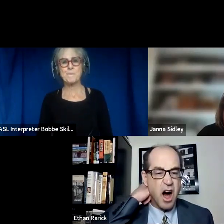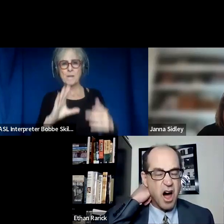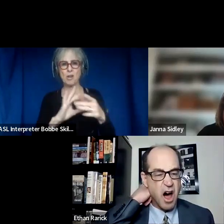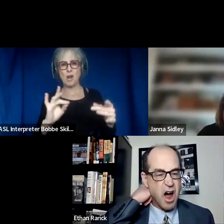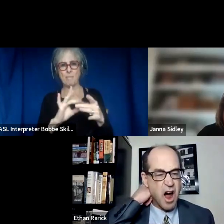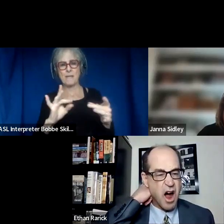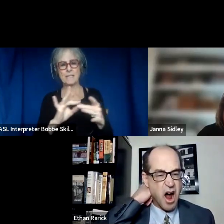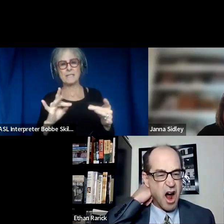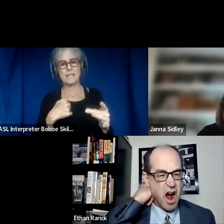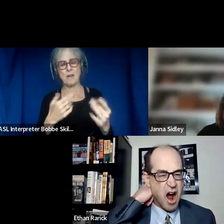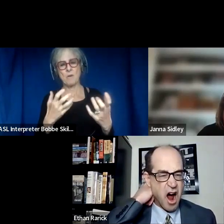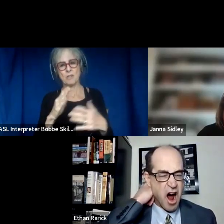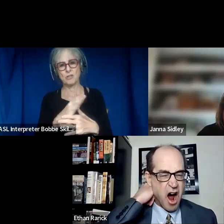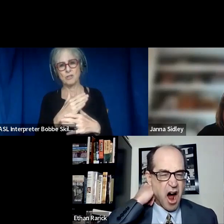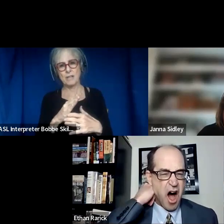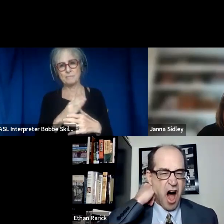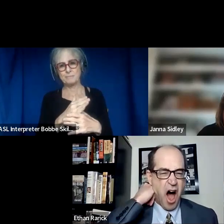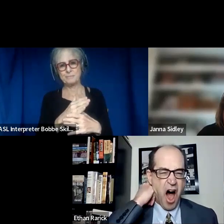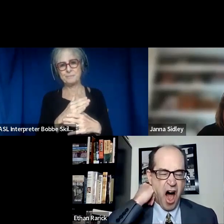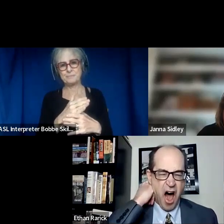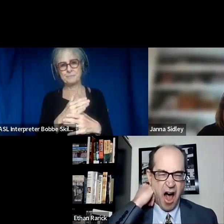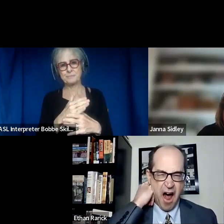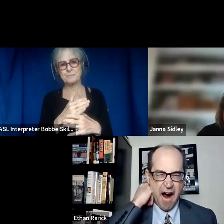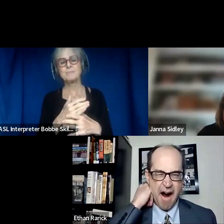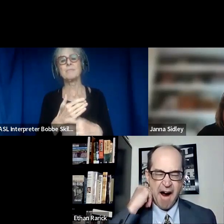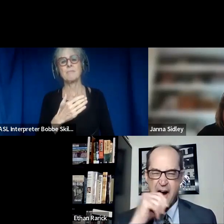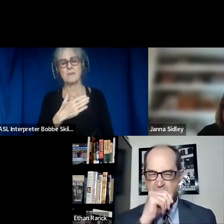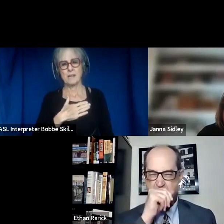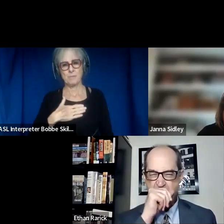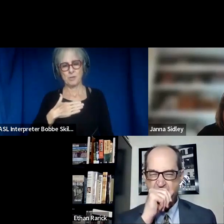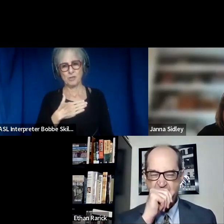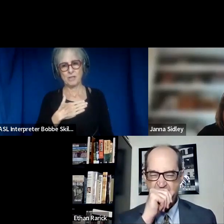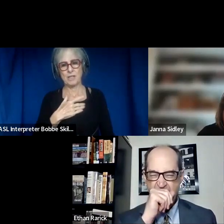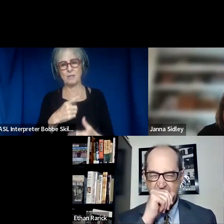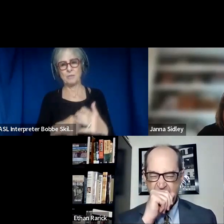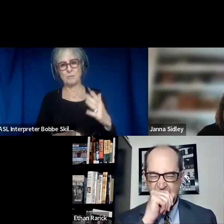comments that I wanted to share. I truly appreciate what